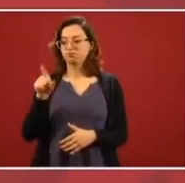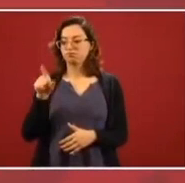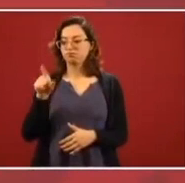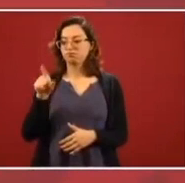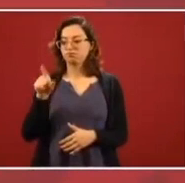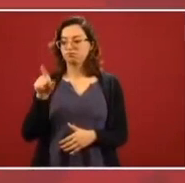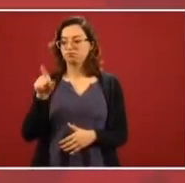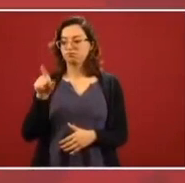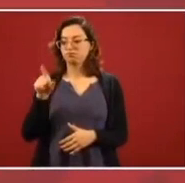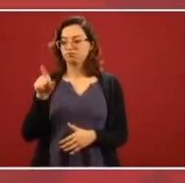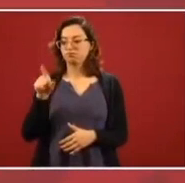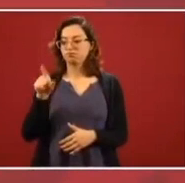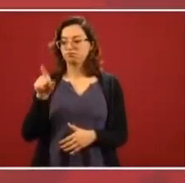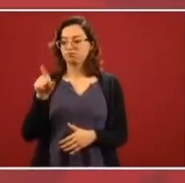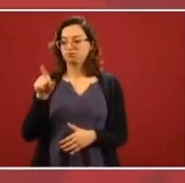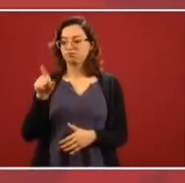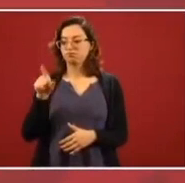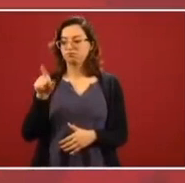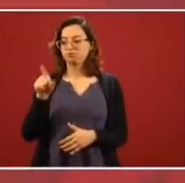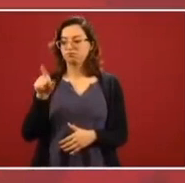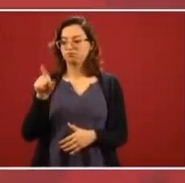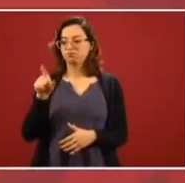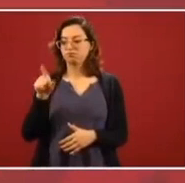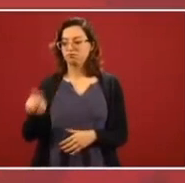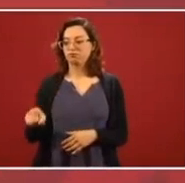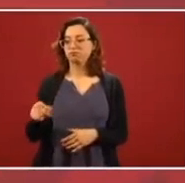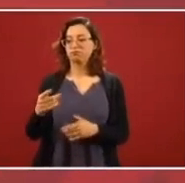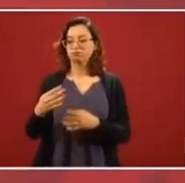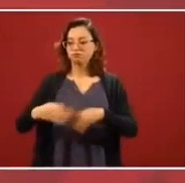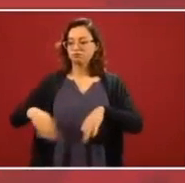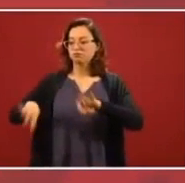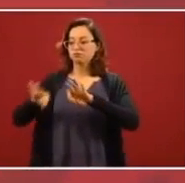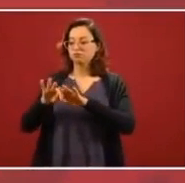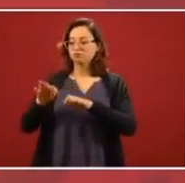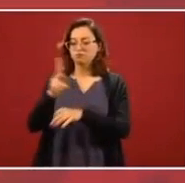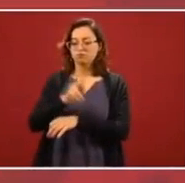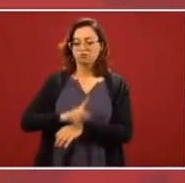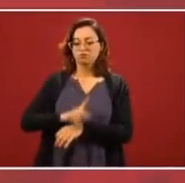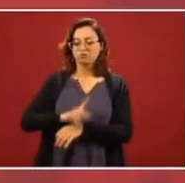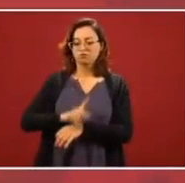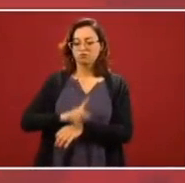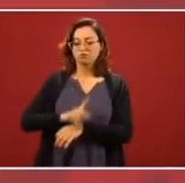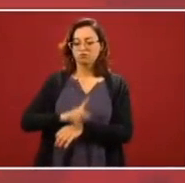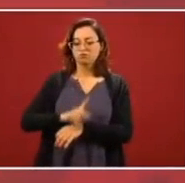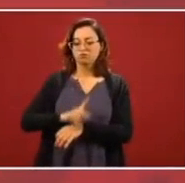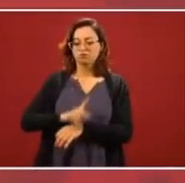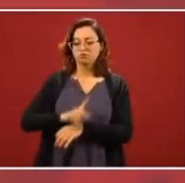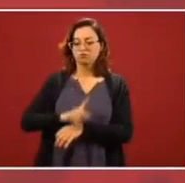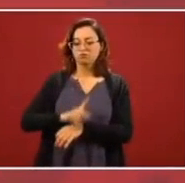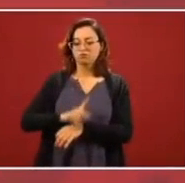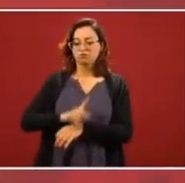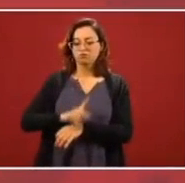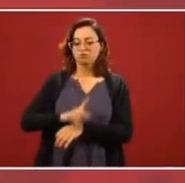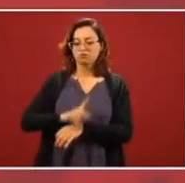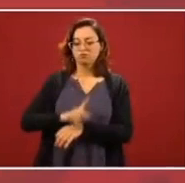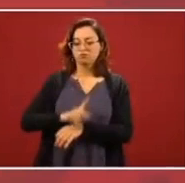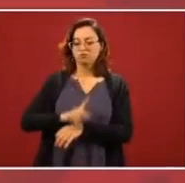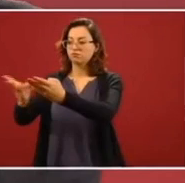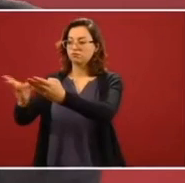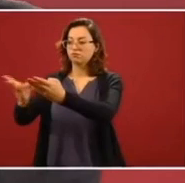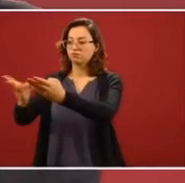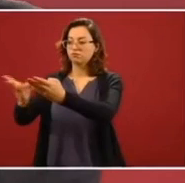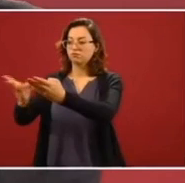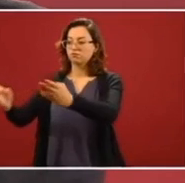protect the protective borders for the population, a los pueblos, for the peoples, for the